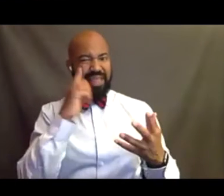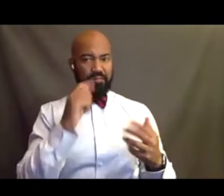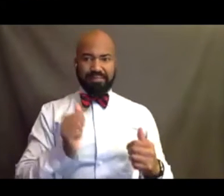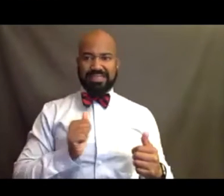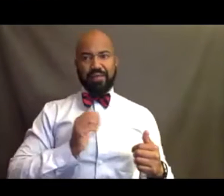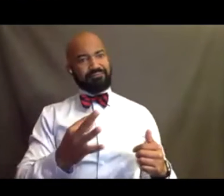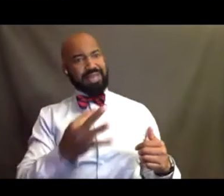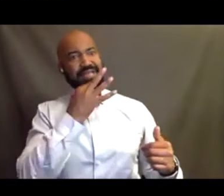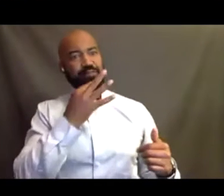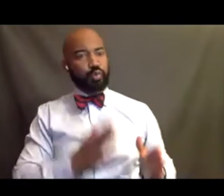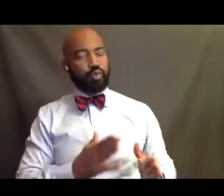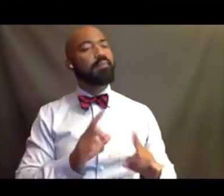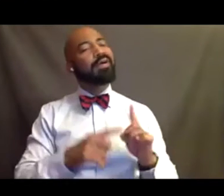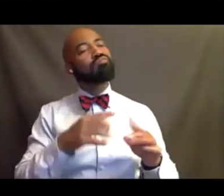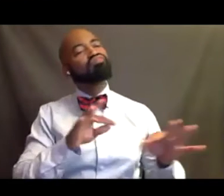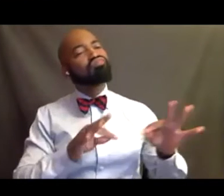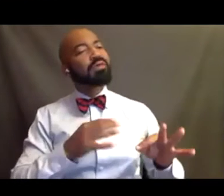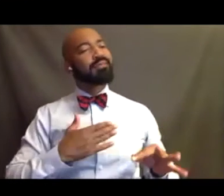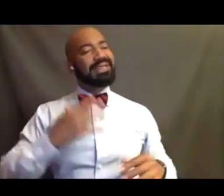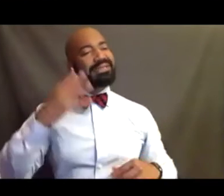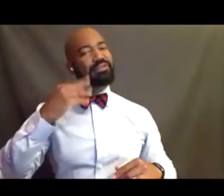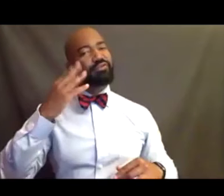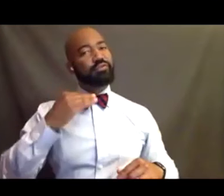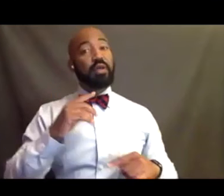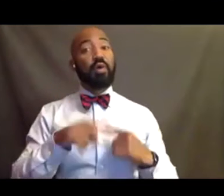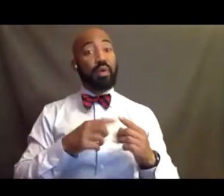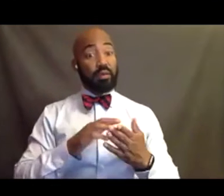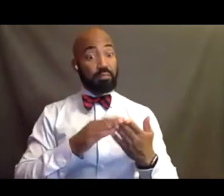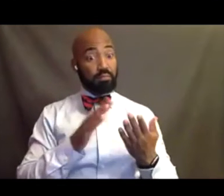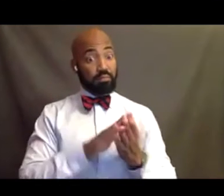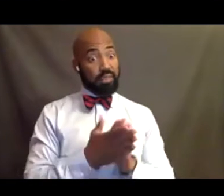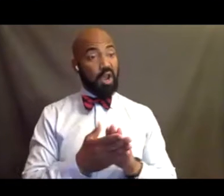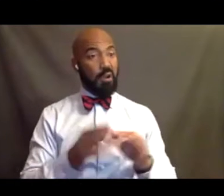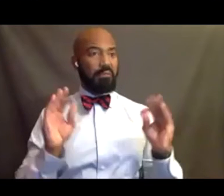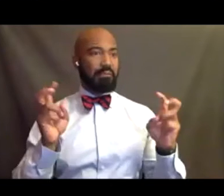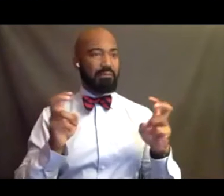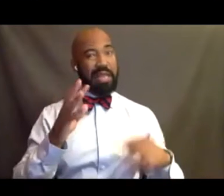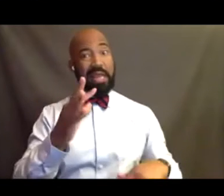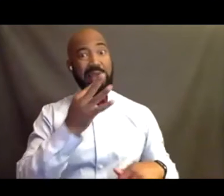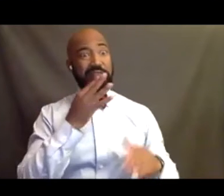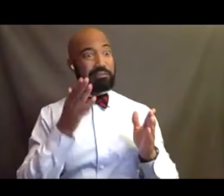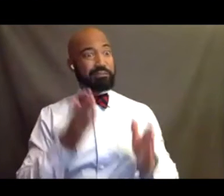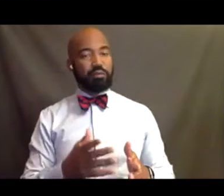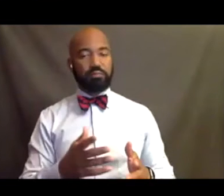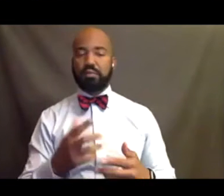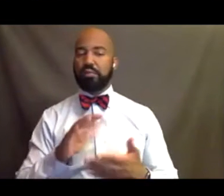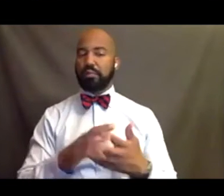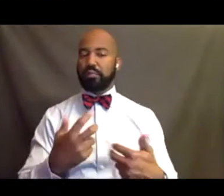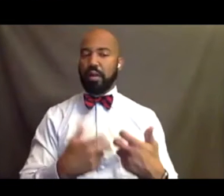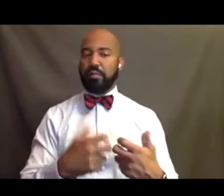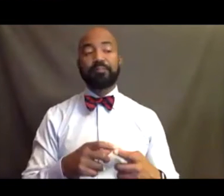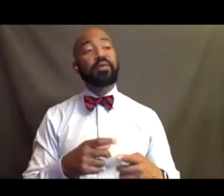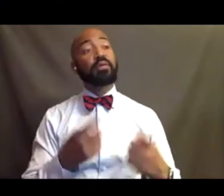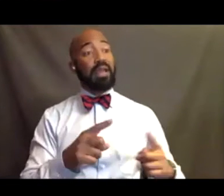Mm-hmm. Because that's usually when it starts to become problematic. But it's like literally writing from, this is what I went through. If you can learn from